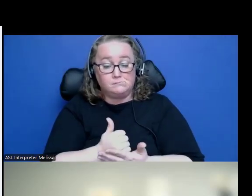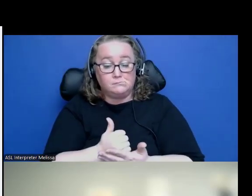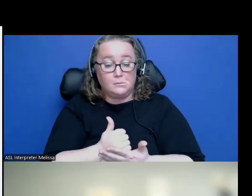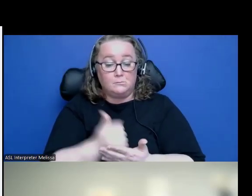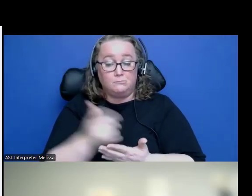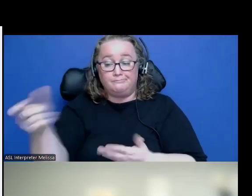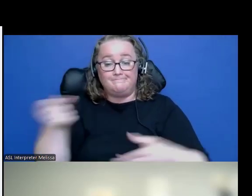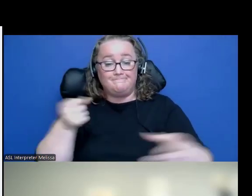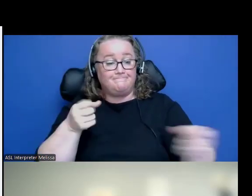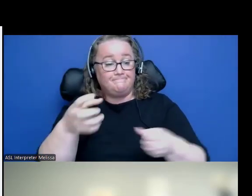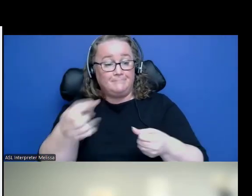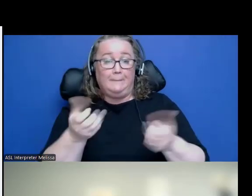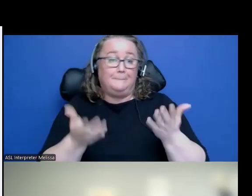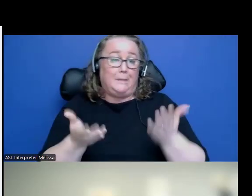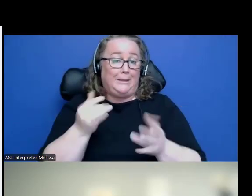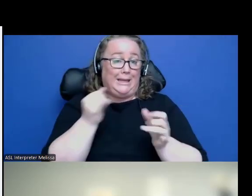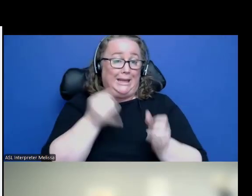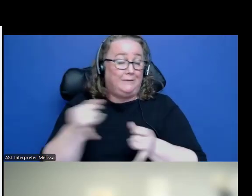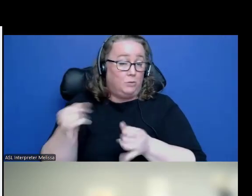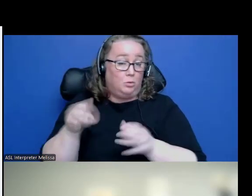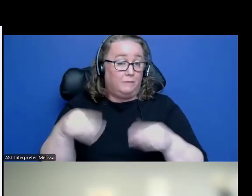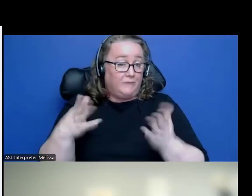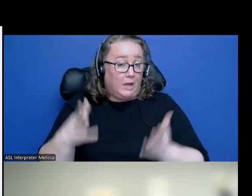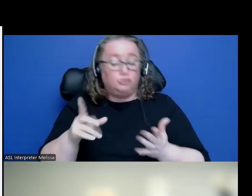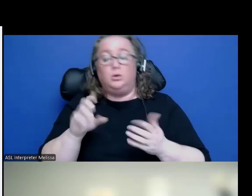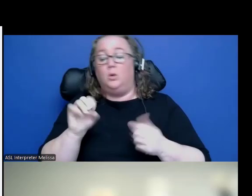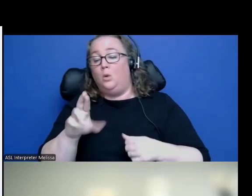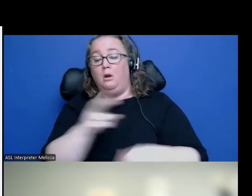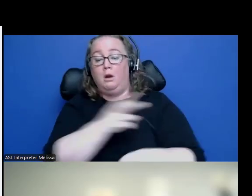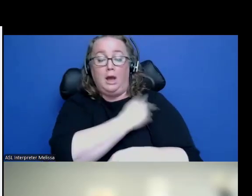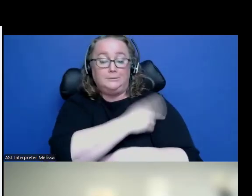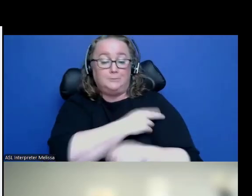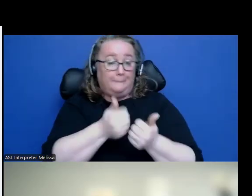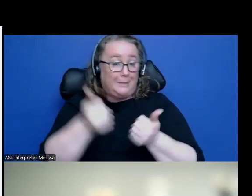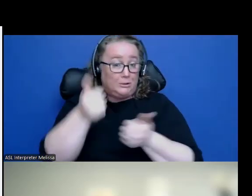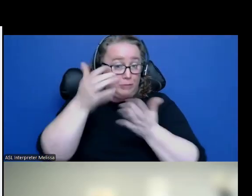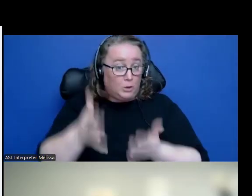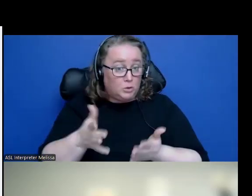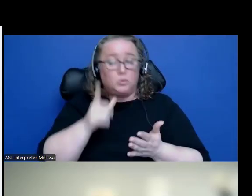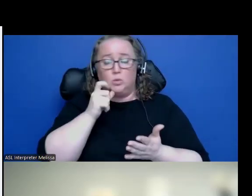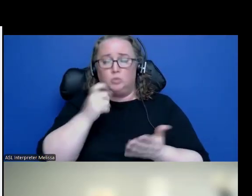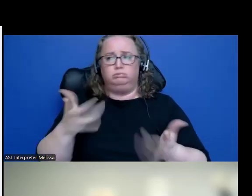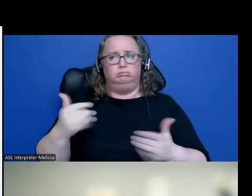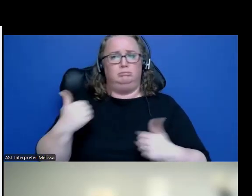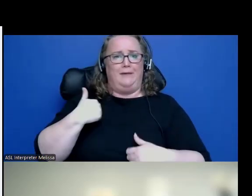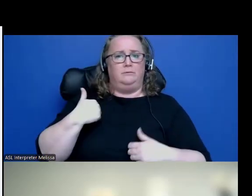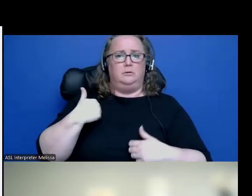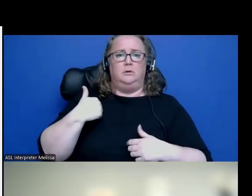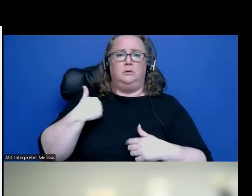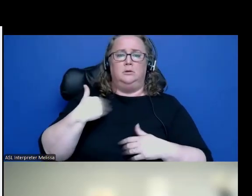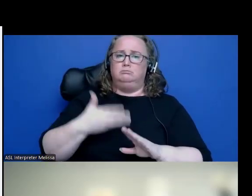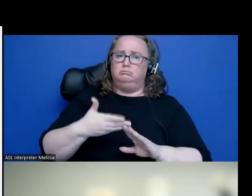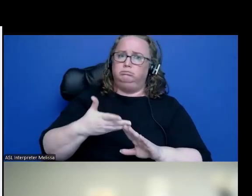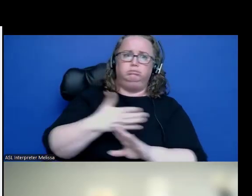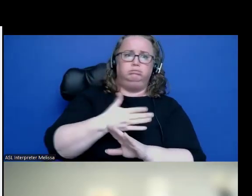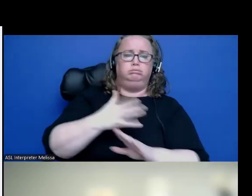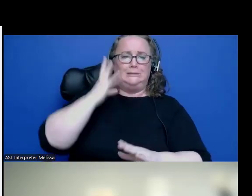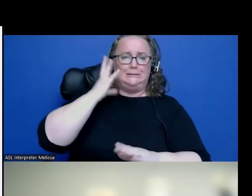providers and hospital administrators who have extensive experience in